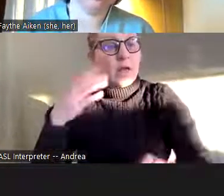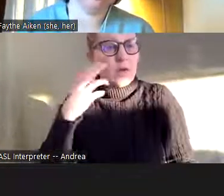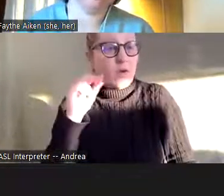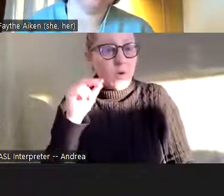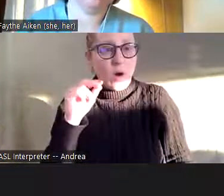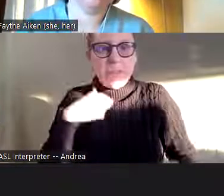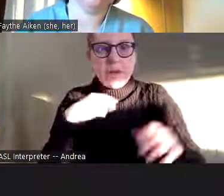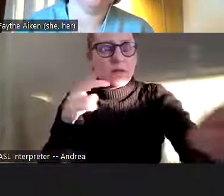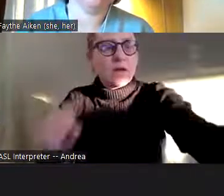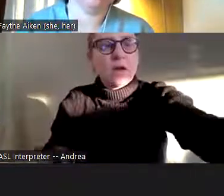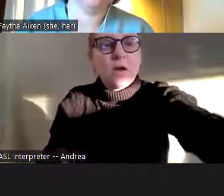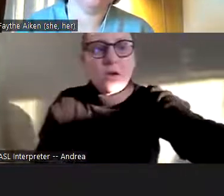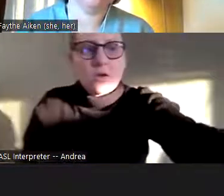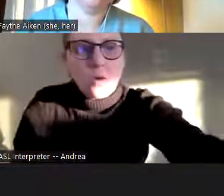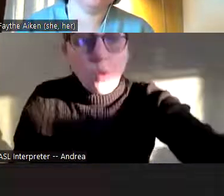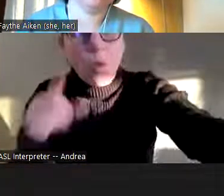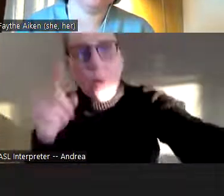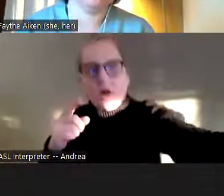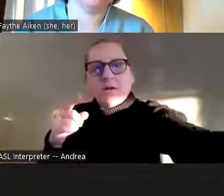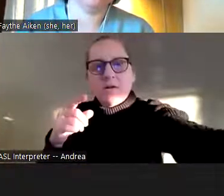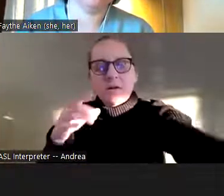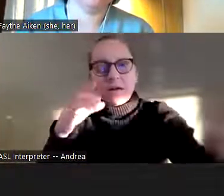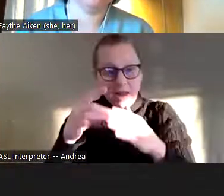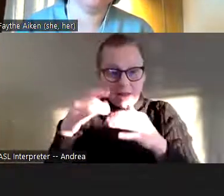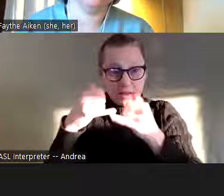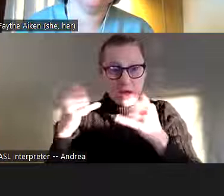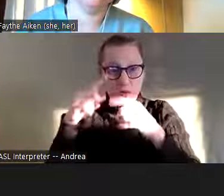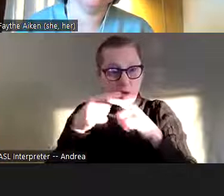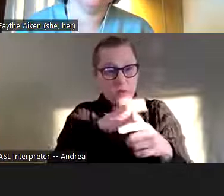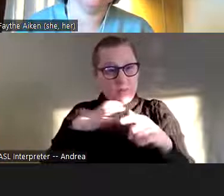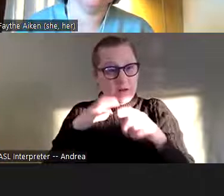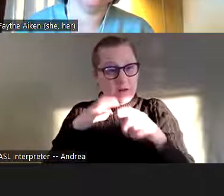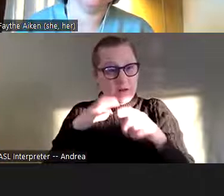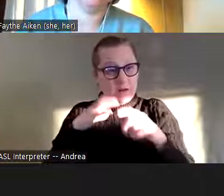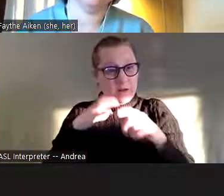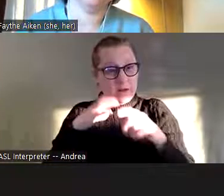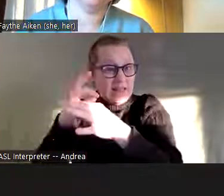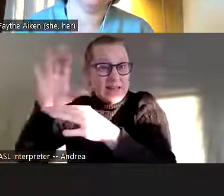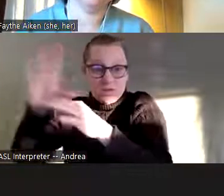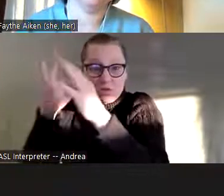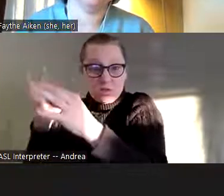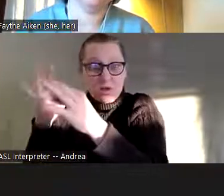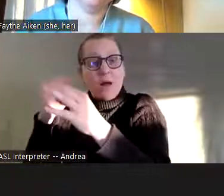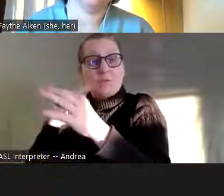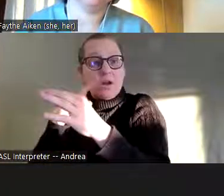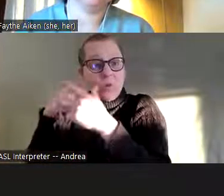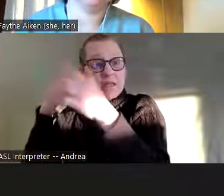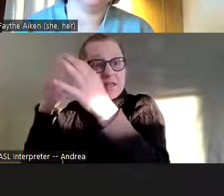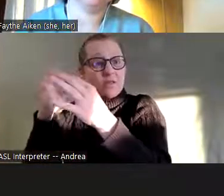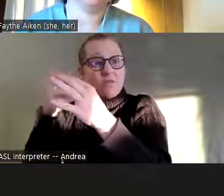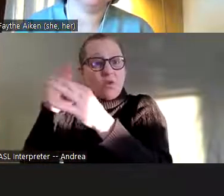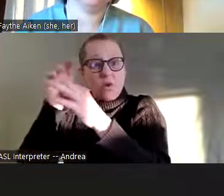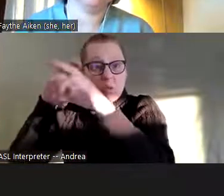No. One of our guidelines is that when the commission makes the decision, it's a decision of the commission. I'm saying that when the decision is a decision of the